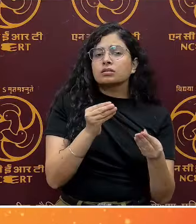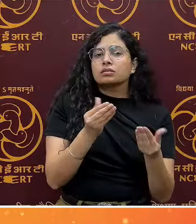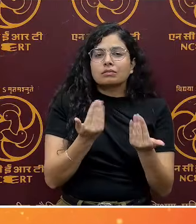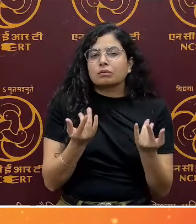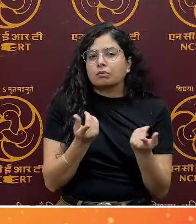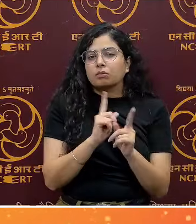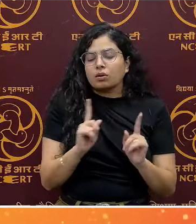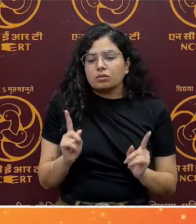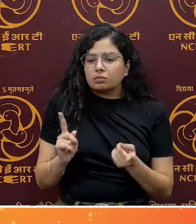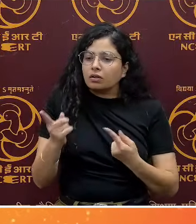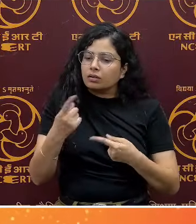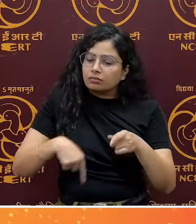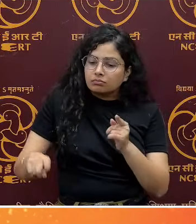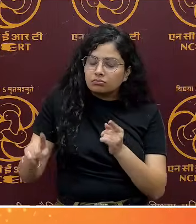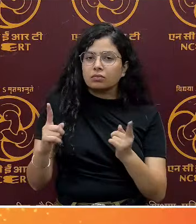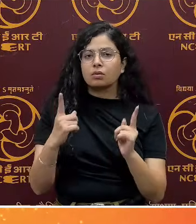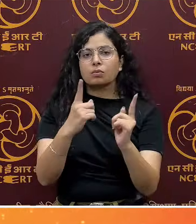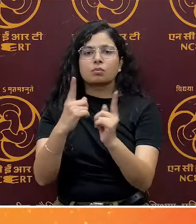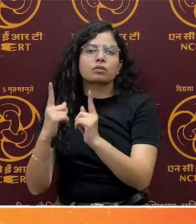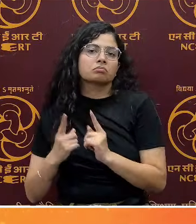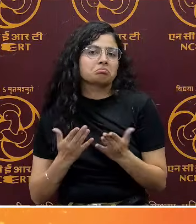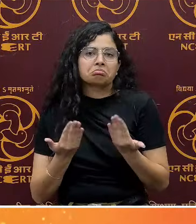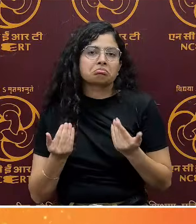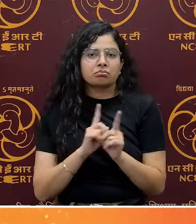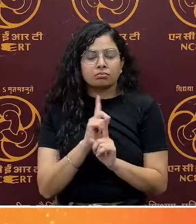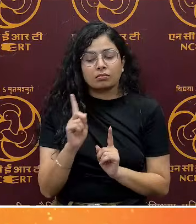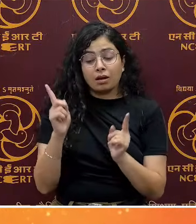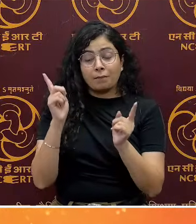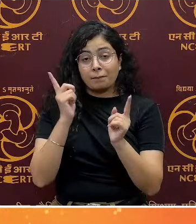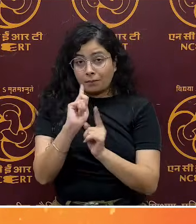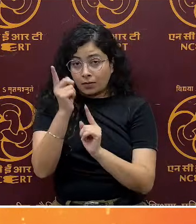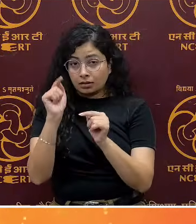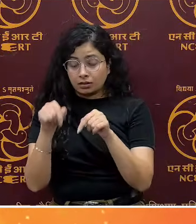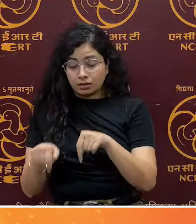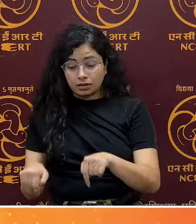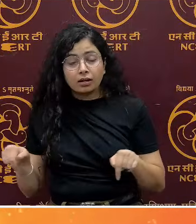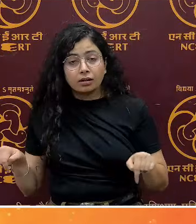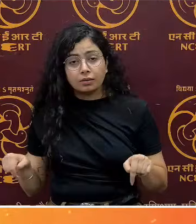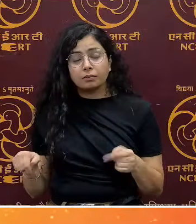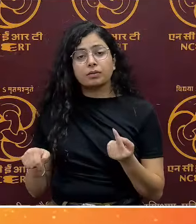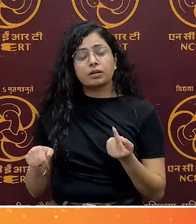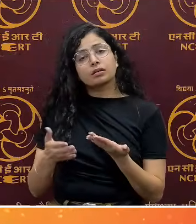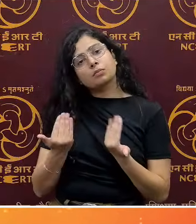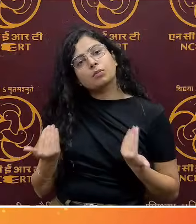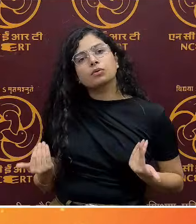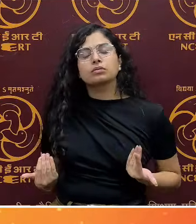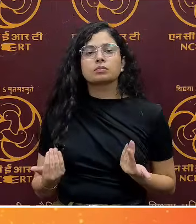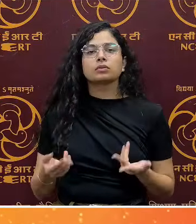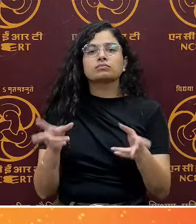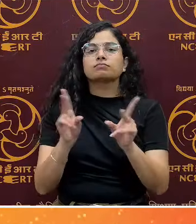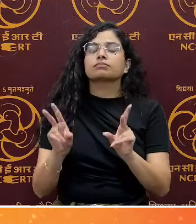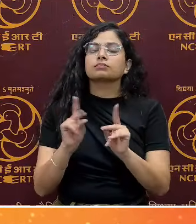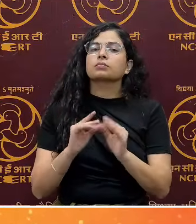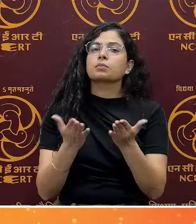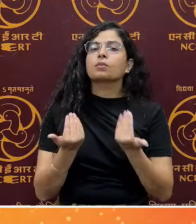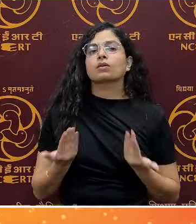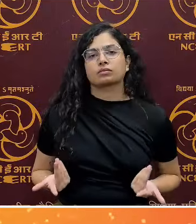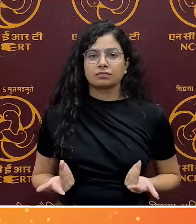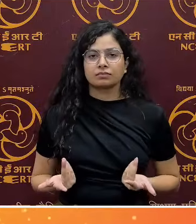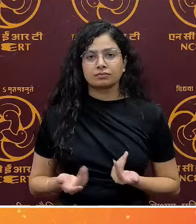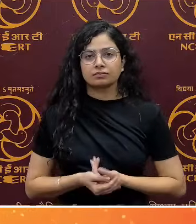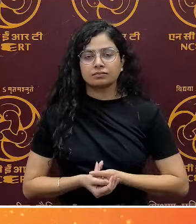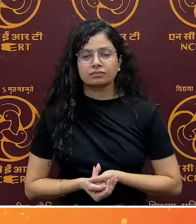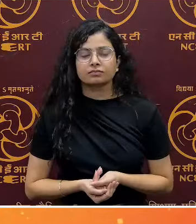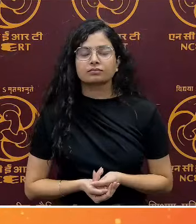every student many a times, but here they can do it multiple times at their ease. Exactly. And